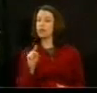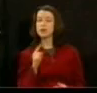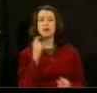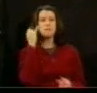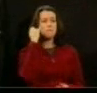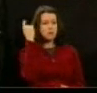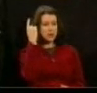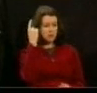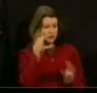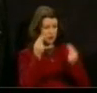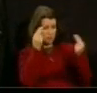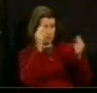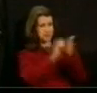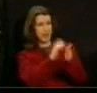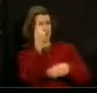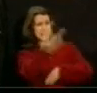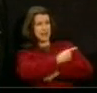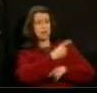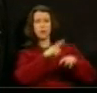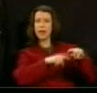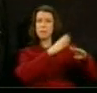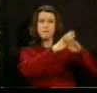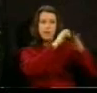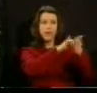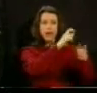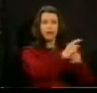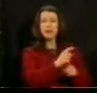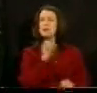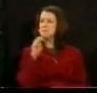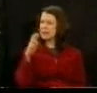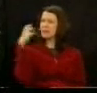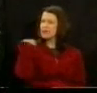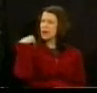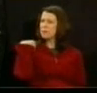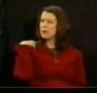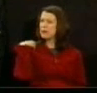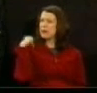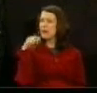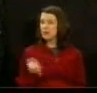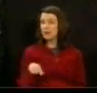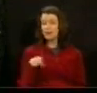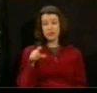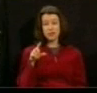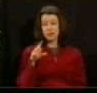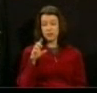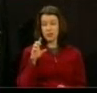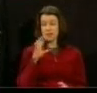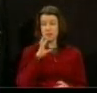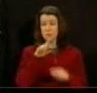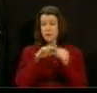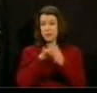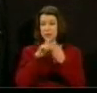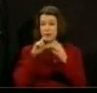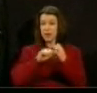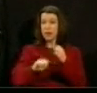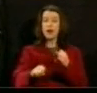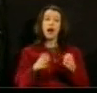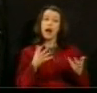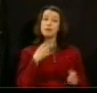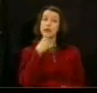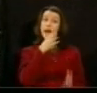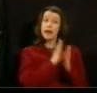somebody's nominated the day of the meeting? We can't prevent that, can we not? Chairman, this could go on from now on. I'm just getting the chairman's prerogative